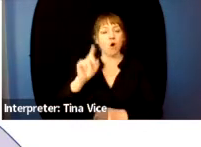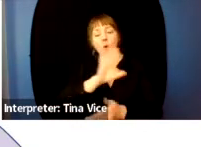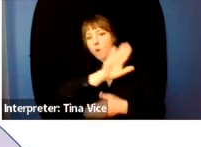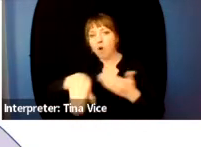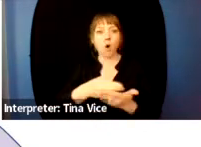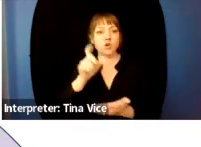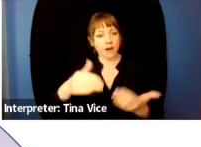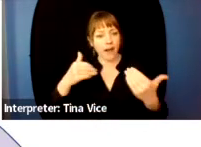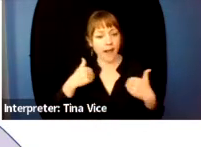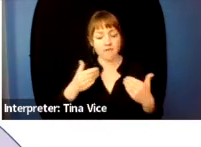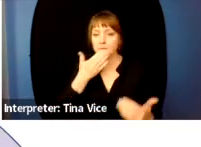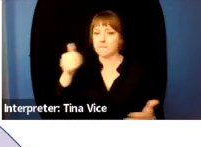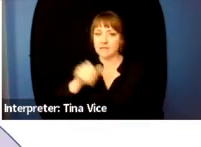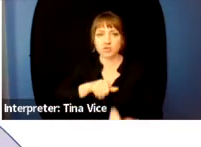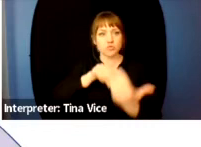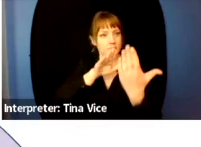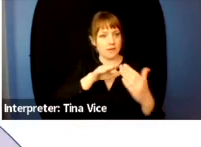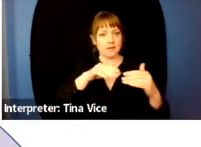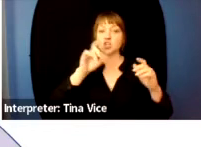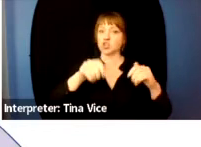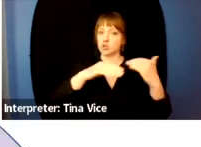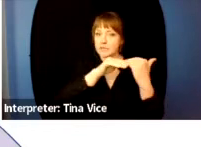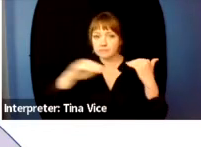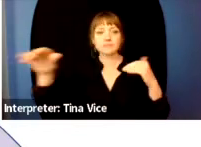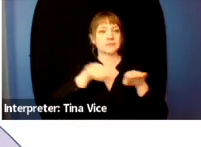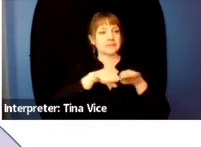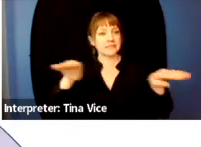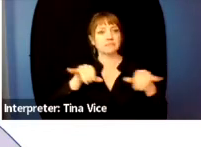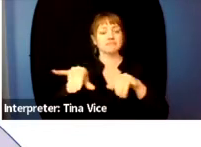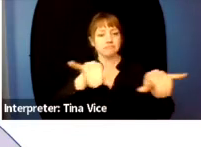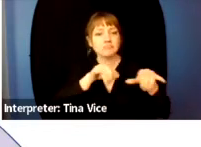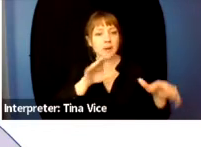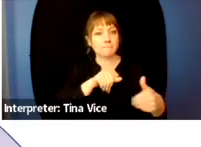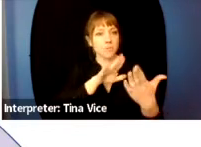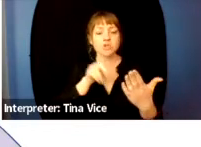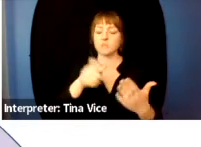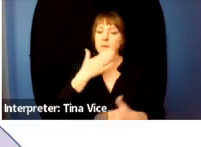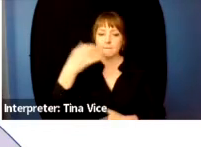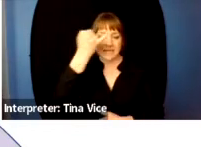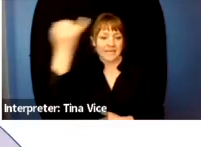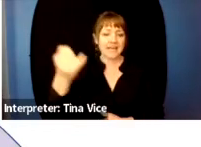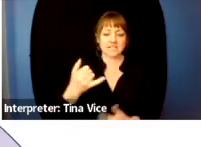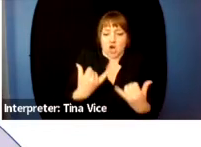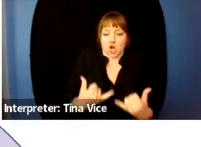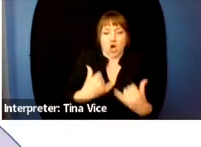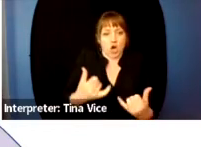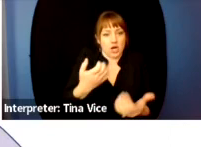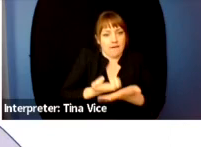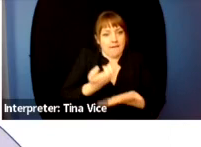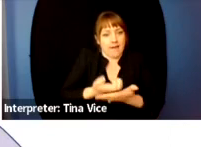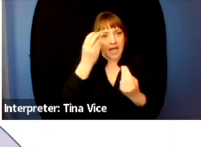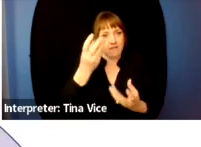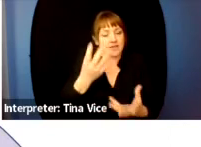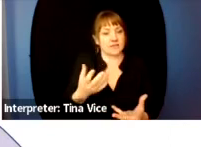need to treat everyone the same. We need to give them the best ideas and the best current evidence that we have to provide them with